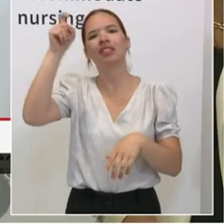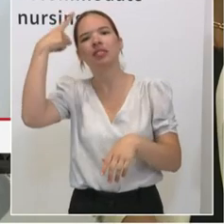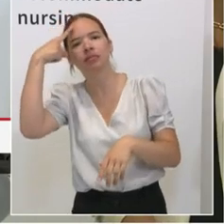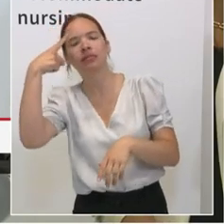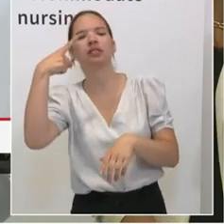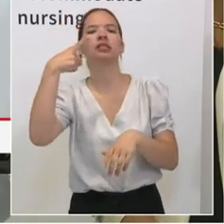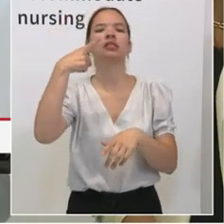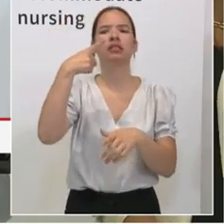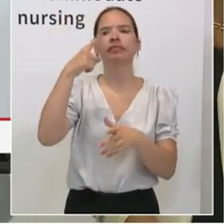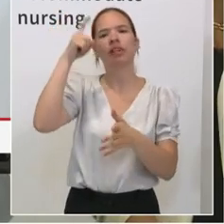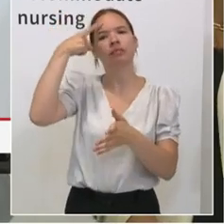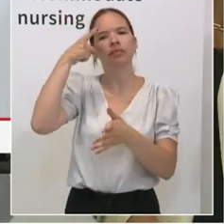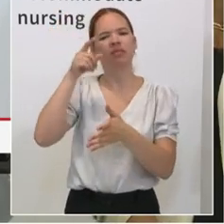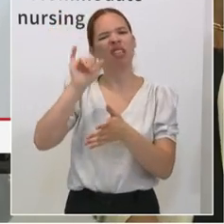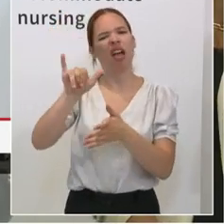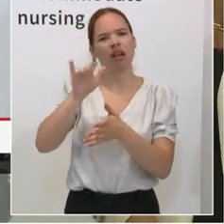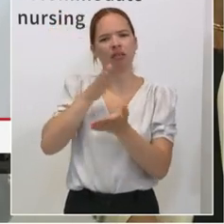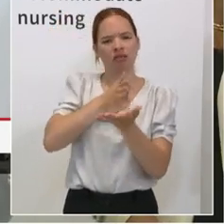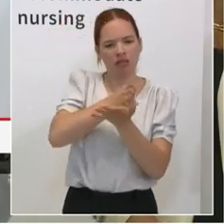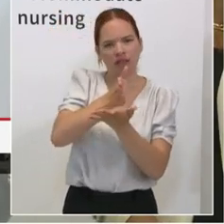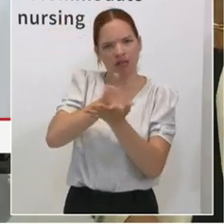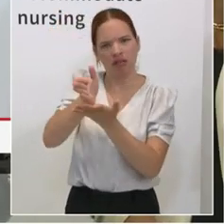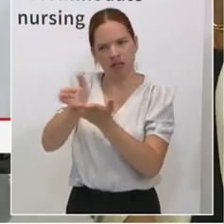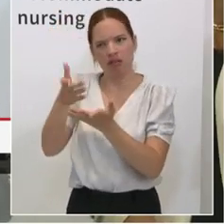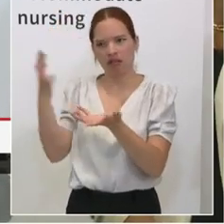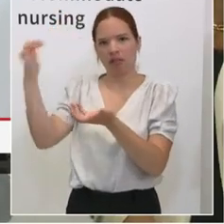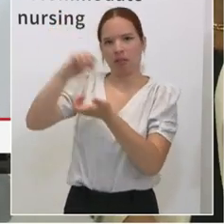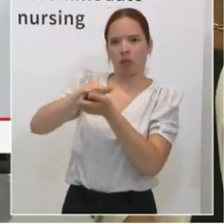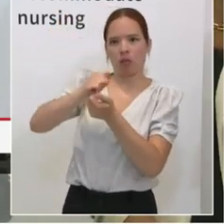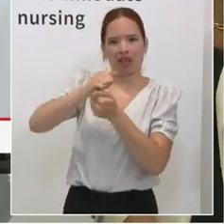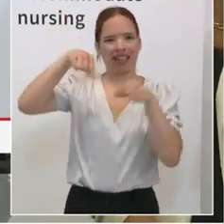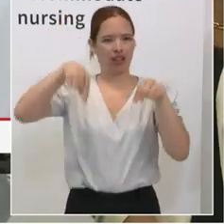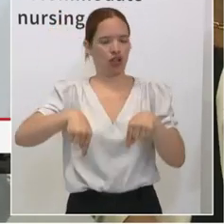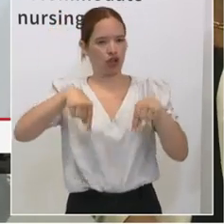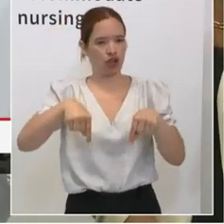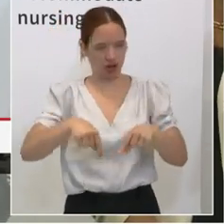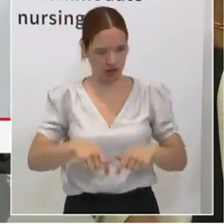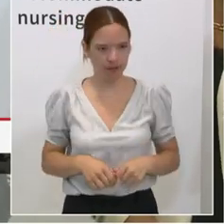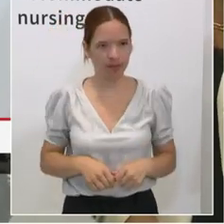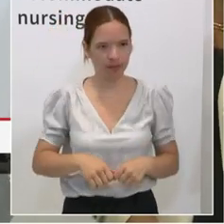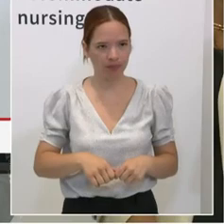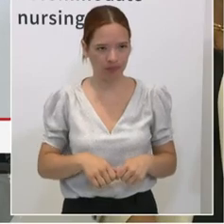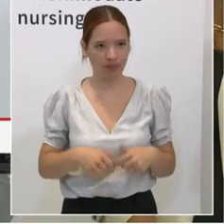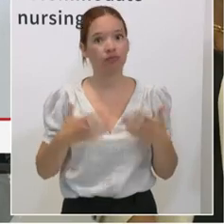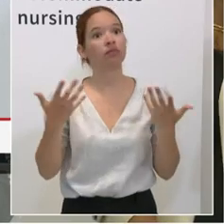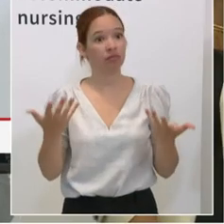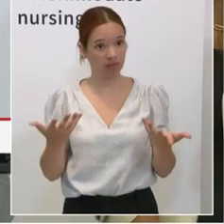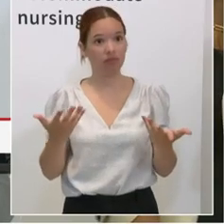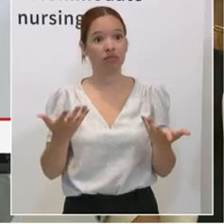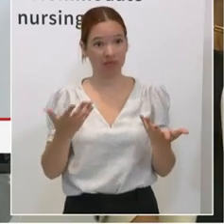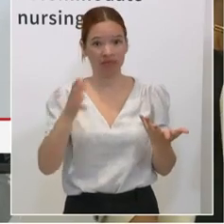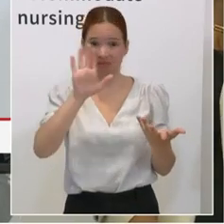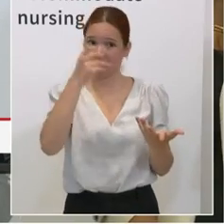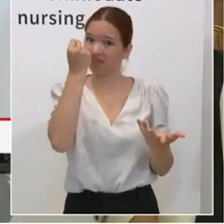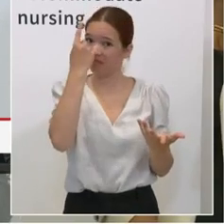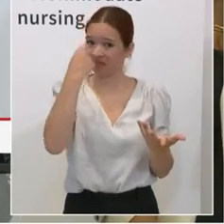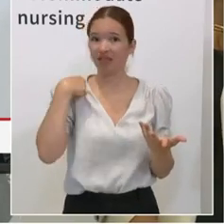to solve big problems for DC residents. And those are the types of challenges that DC Health